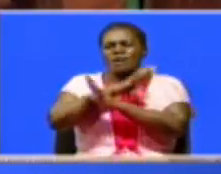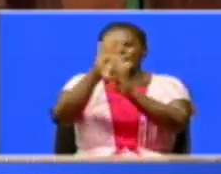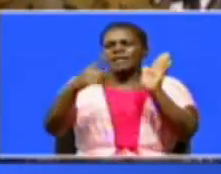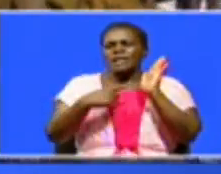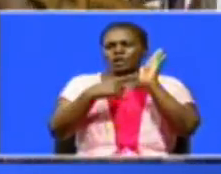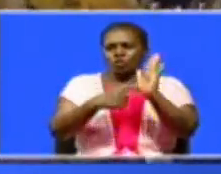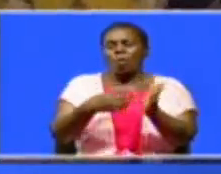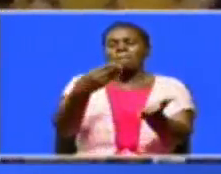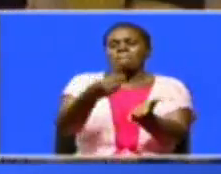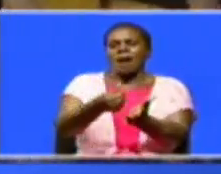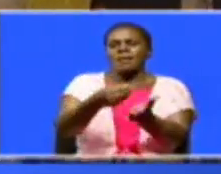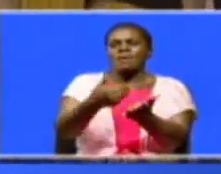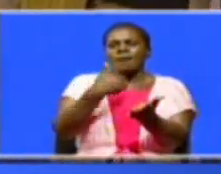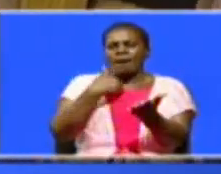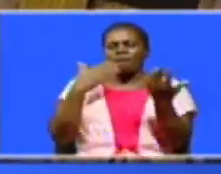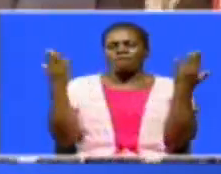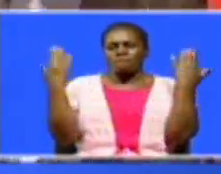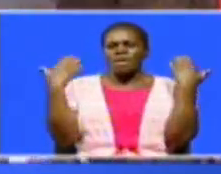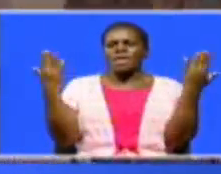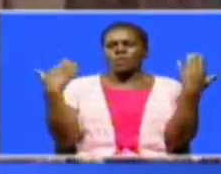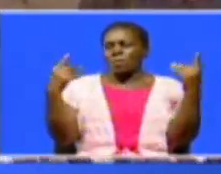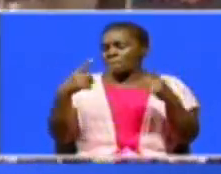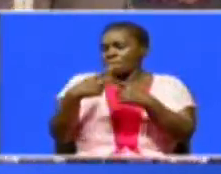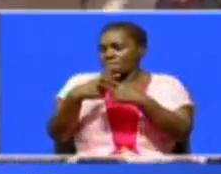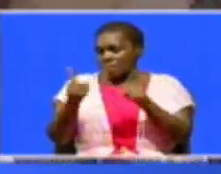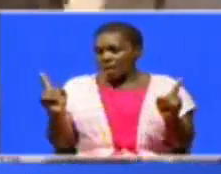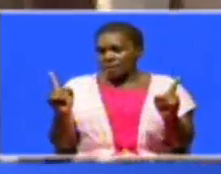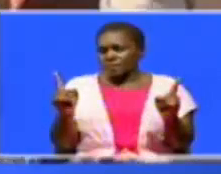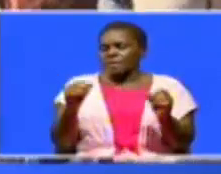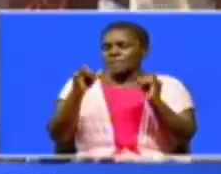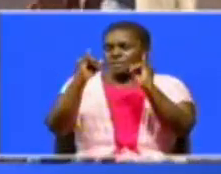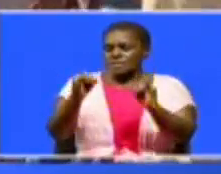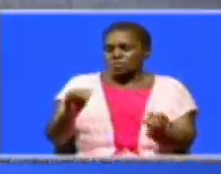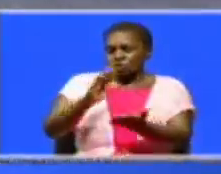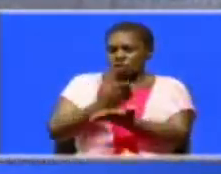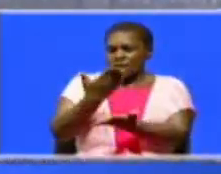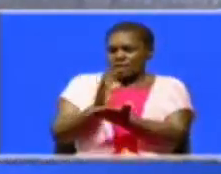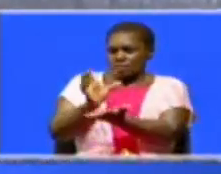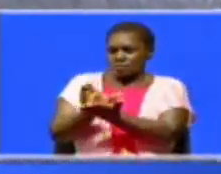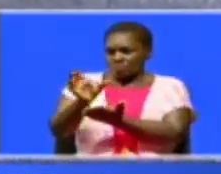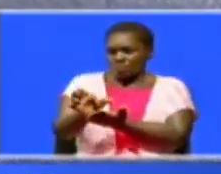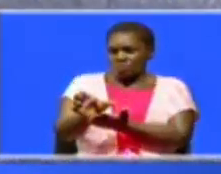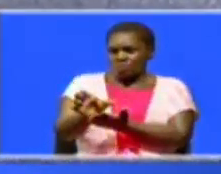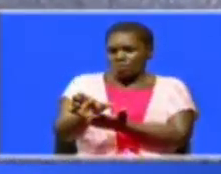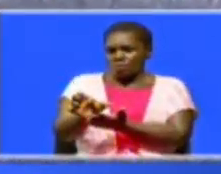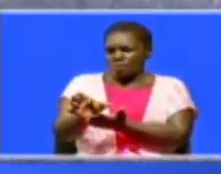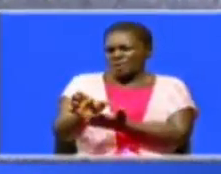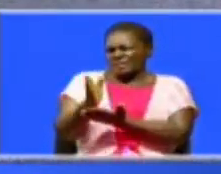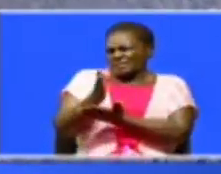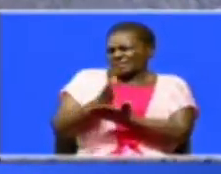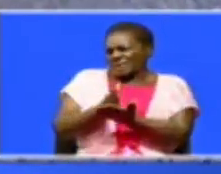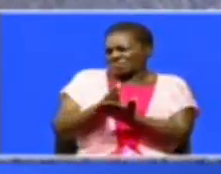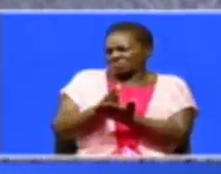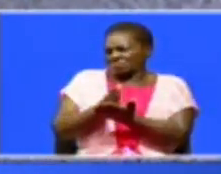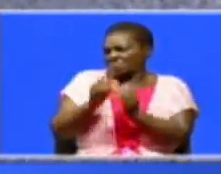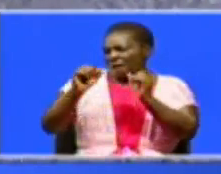that there is money in Meru. Yeah. However, with the debate on the new revenue sharing formula still rife, there are those who don't